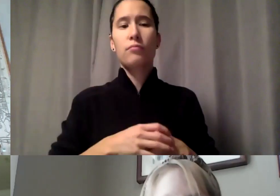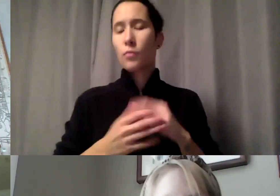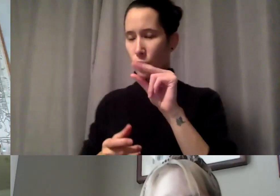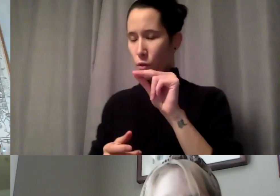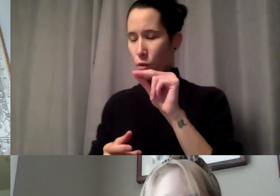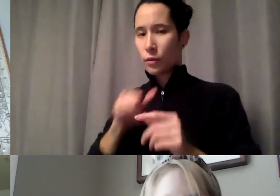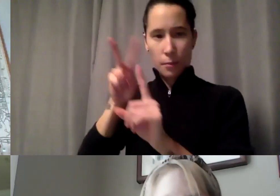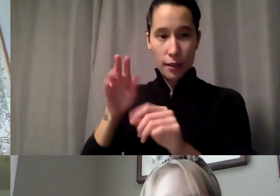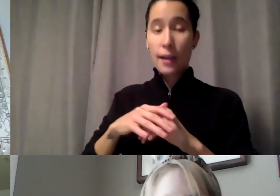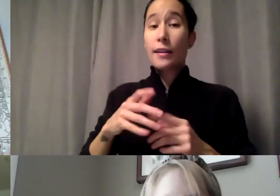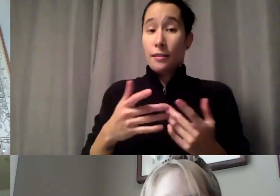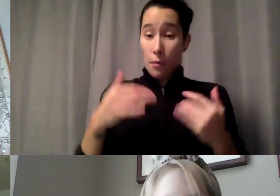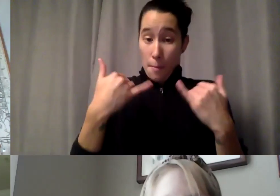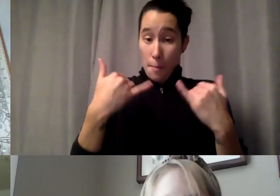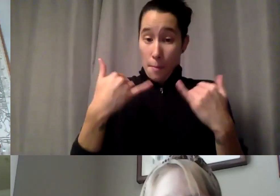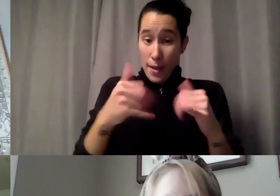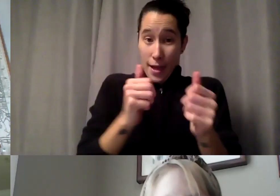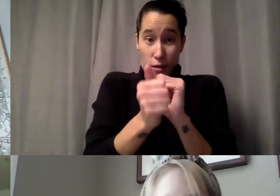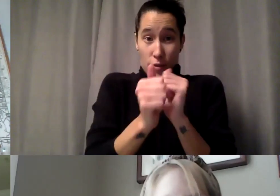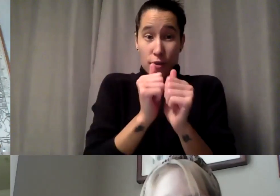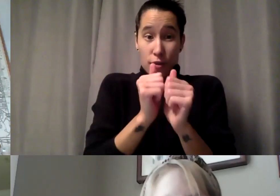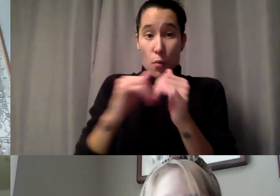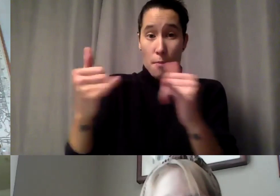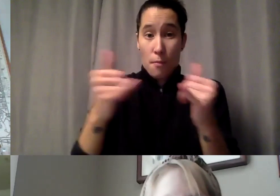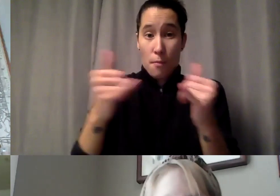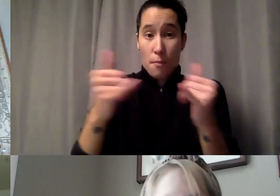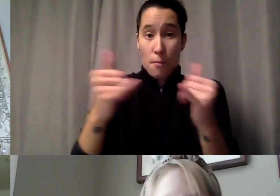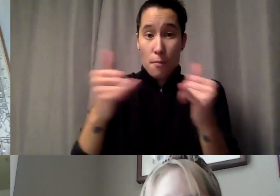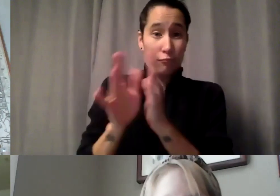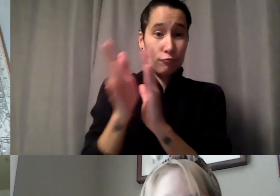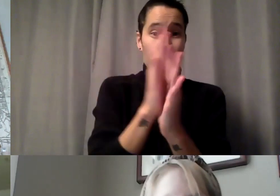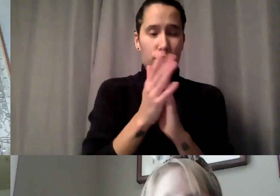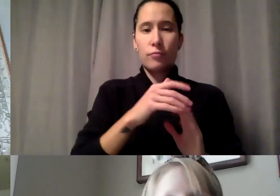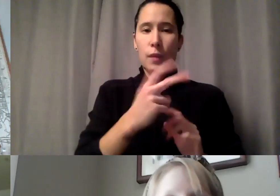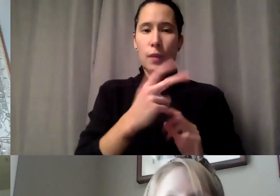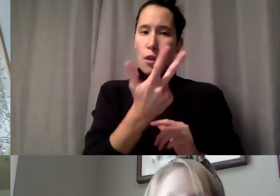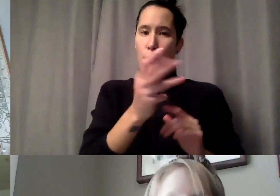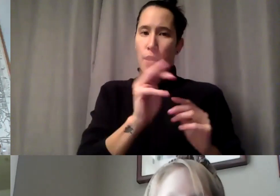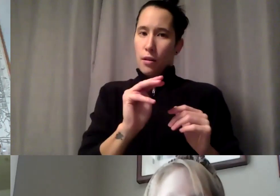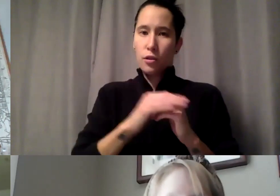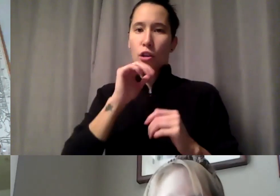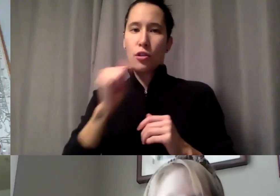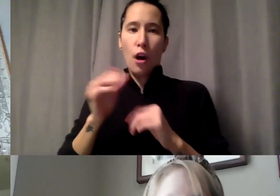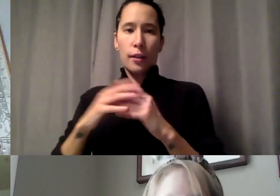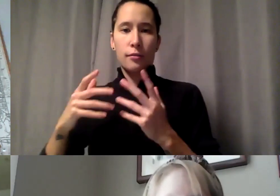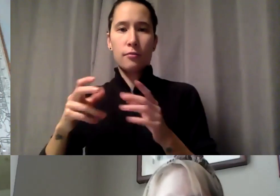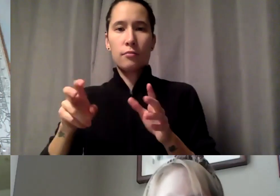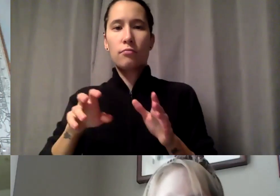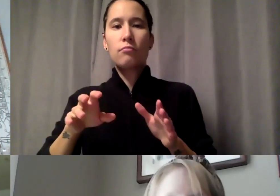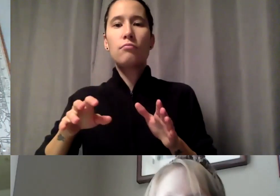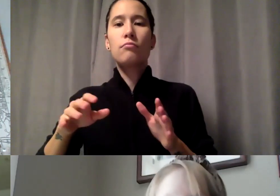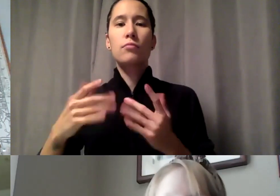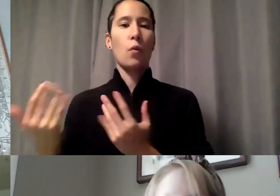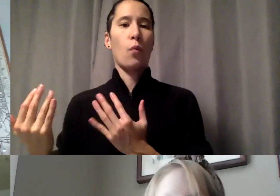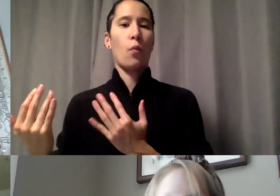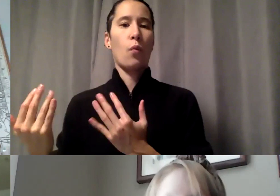sport, when 3 meters is in play, it's 2 meters anytime else. So just to make sure, go ahead. I was going to say,